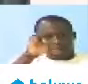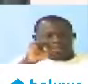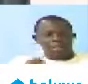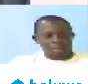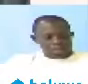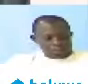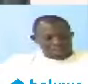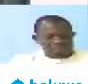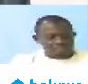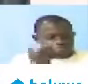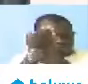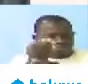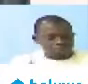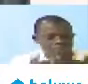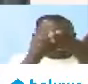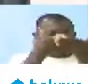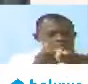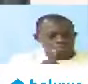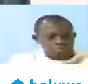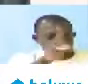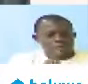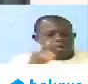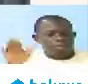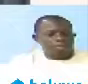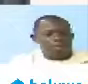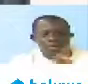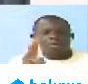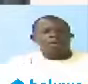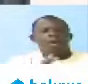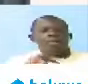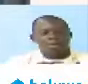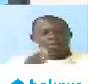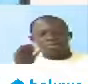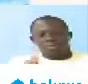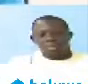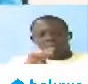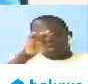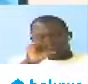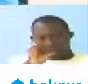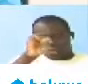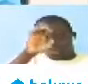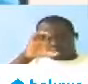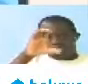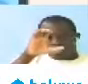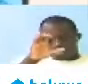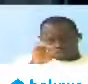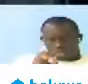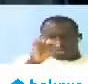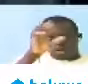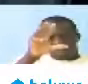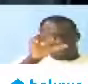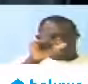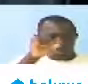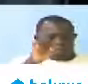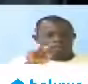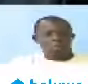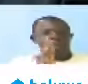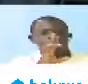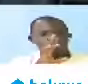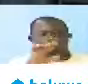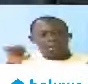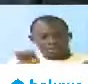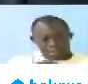states. So it could have been an ECOWAS document issued by Senegal. Ako fay ñing kalam dalako ECOWAS bo kayto di ECOWAS ka